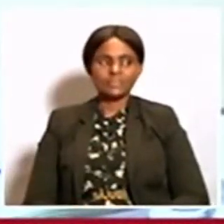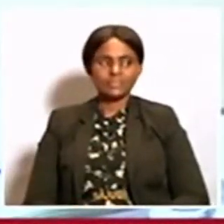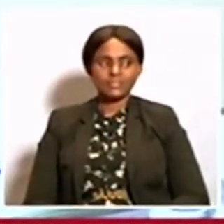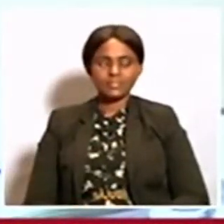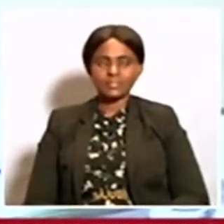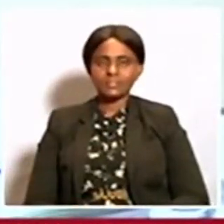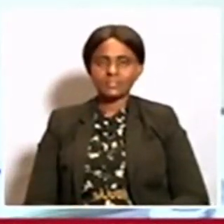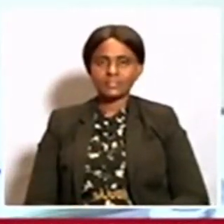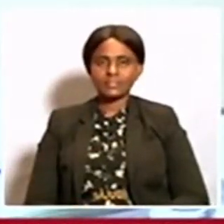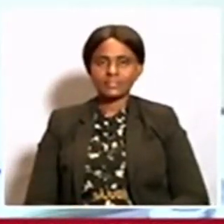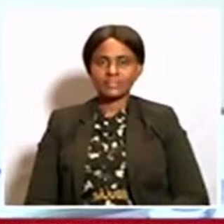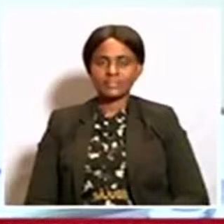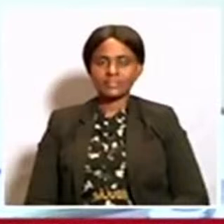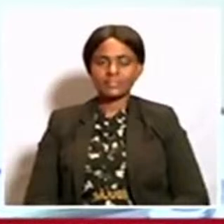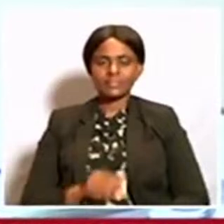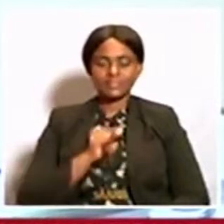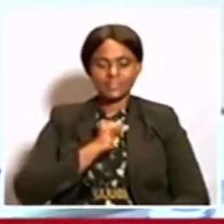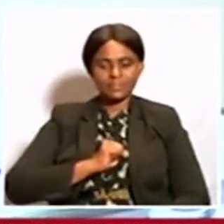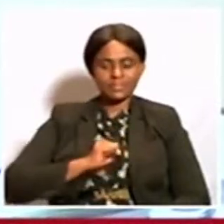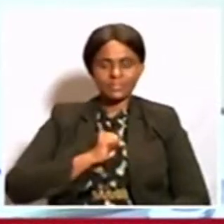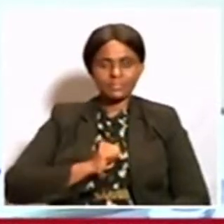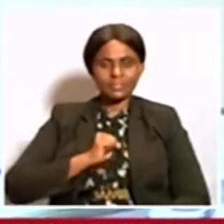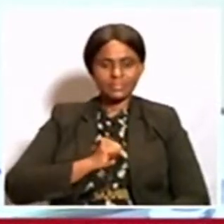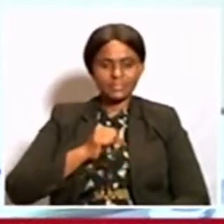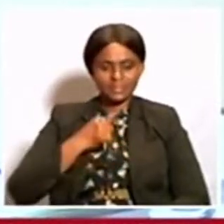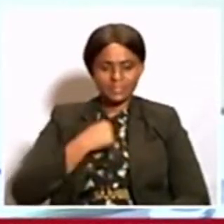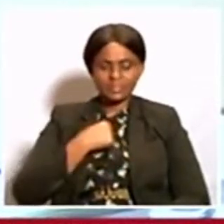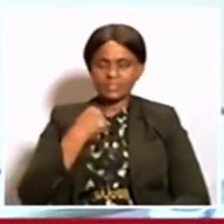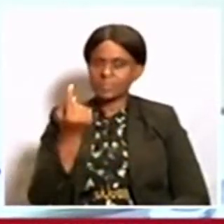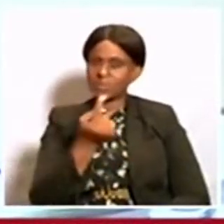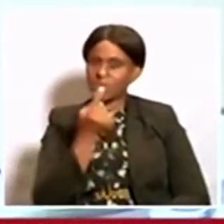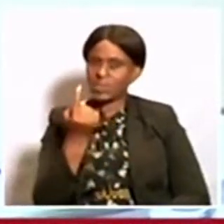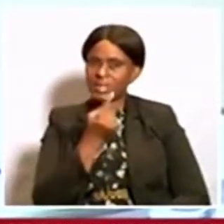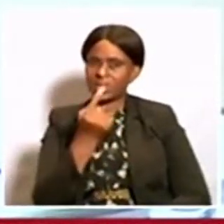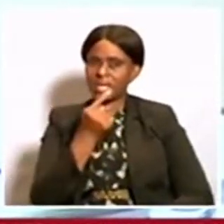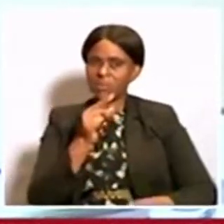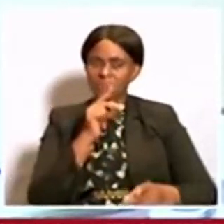I mean, a point of order, that is not a point, maybe a procedure.